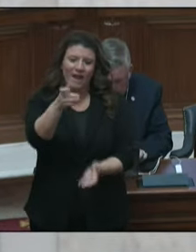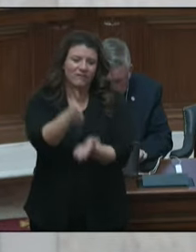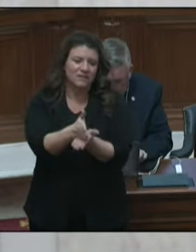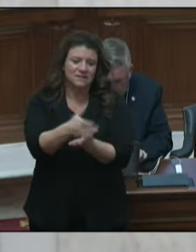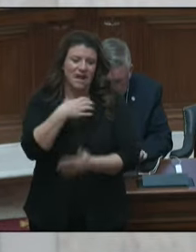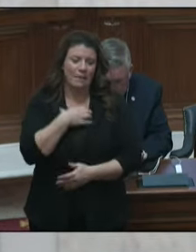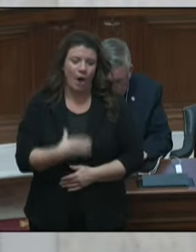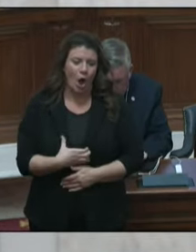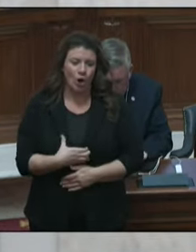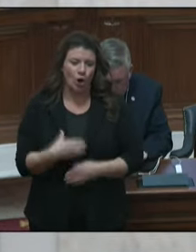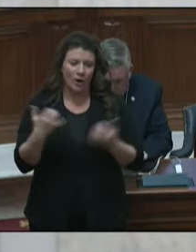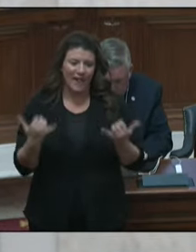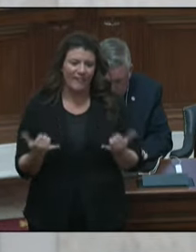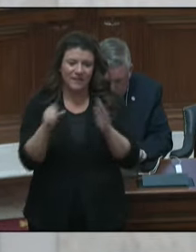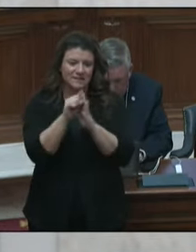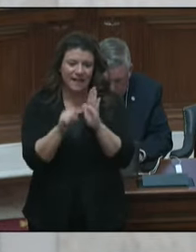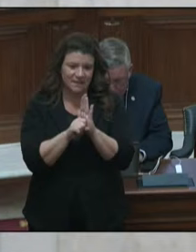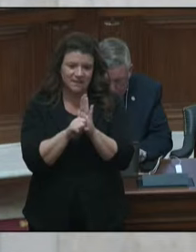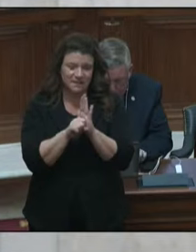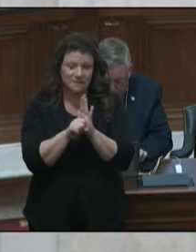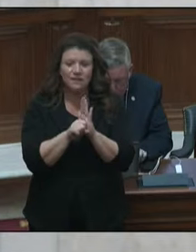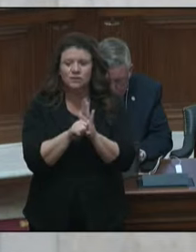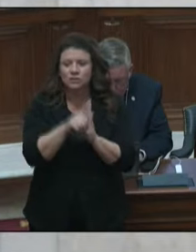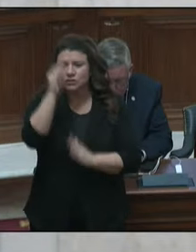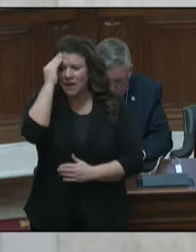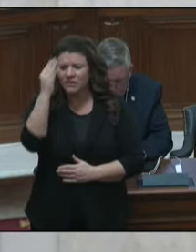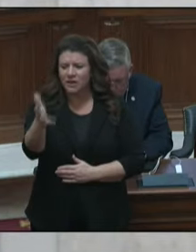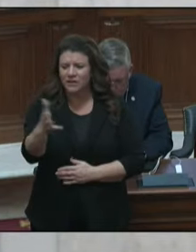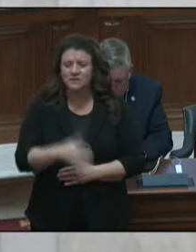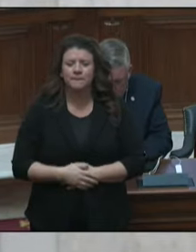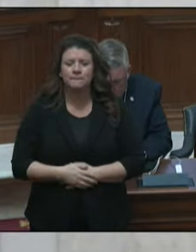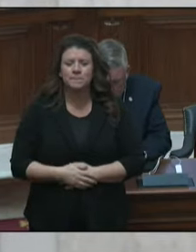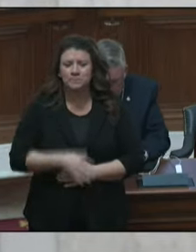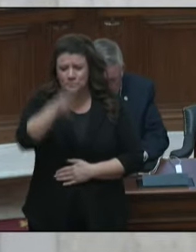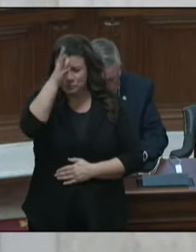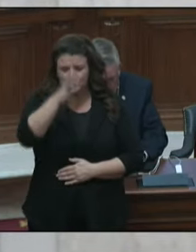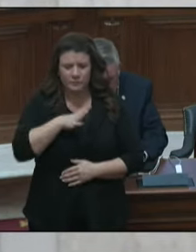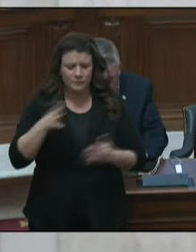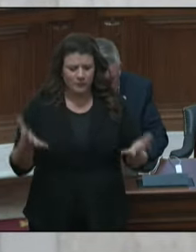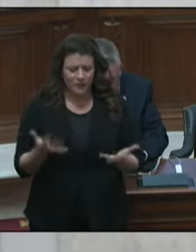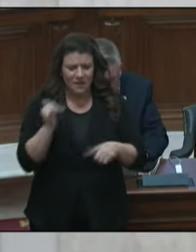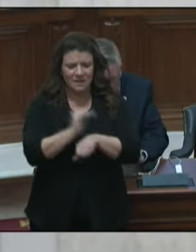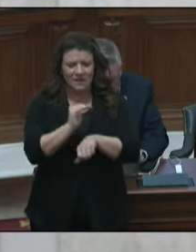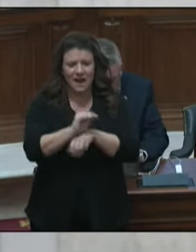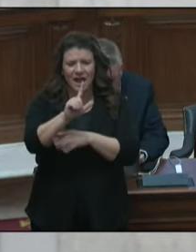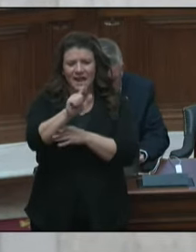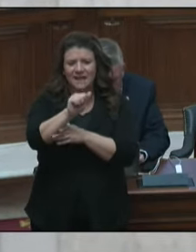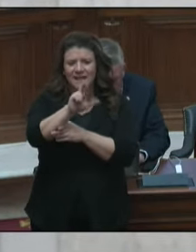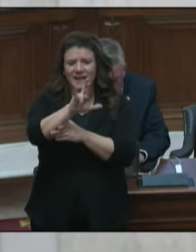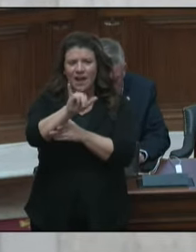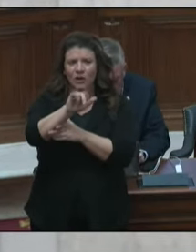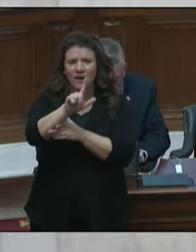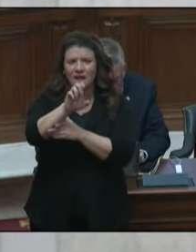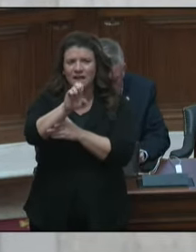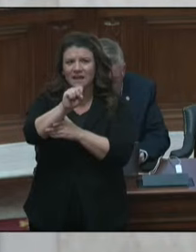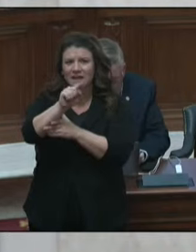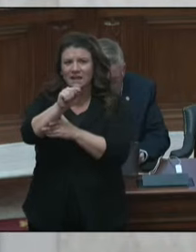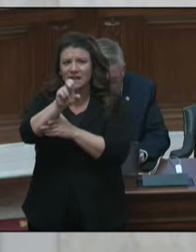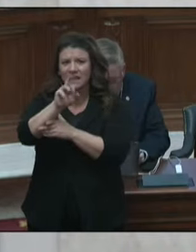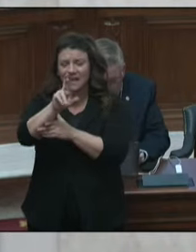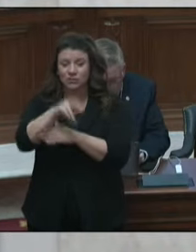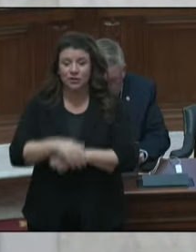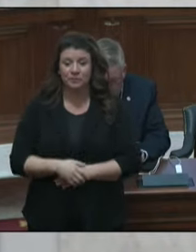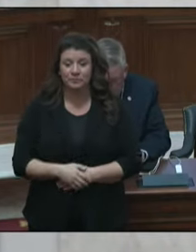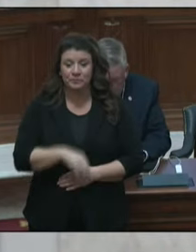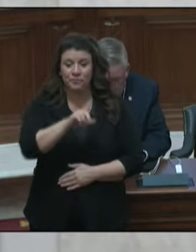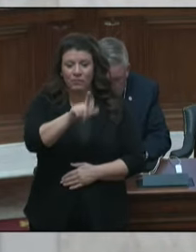state. So I tell you just this. There's a man with us tonight. His name is Larry Lester. Larry works